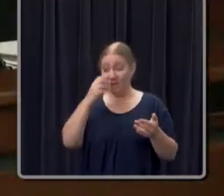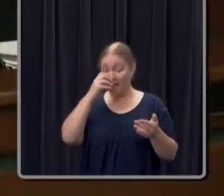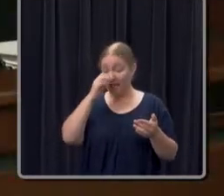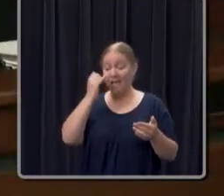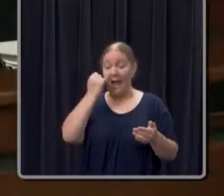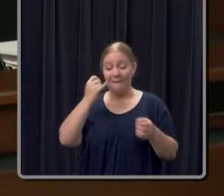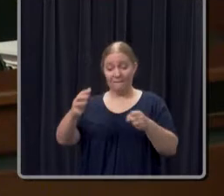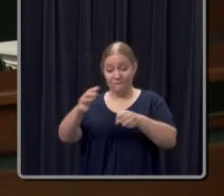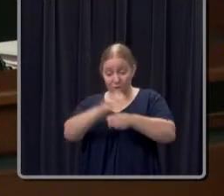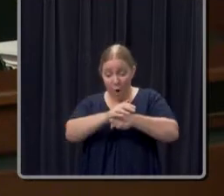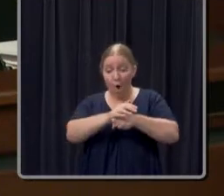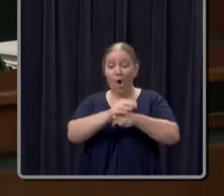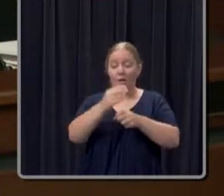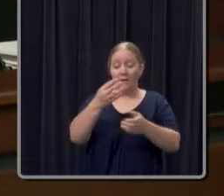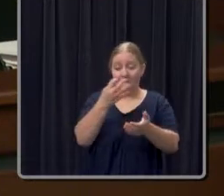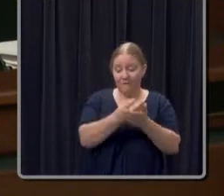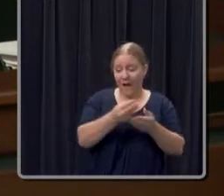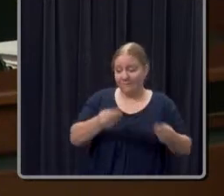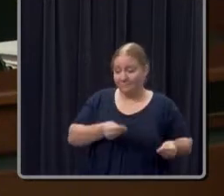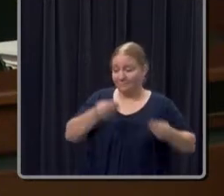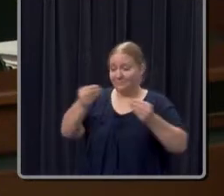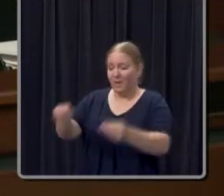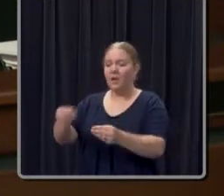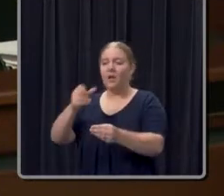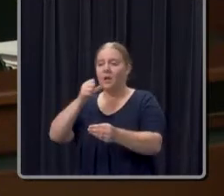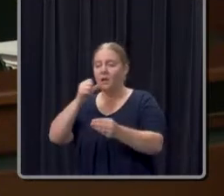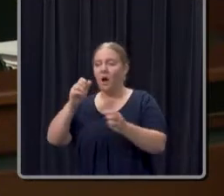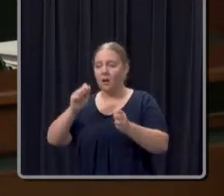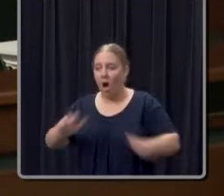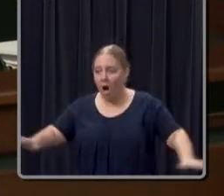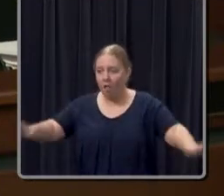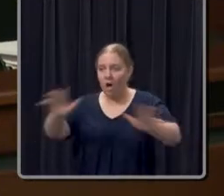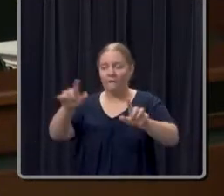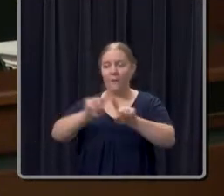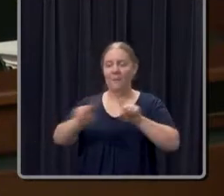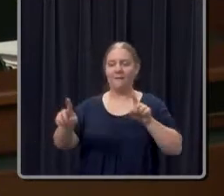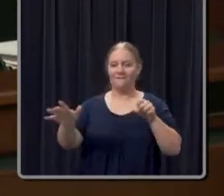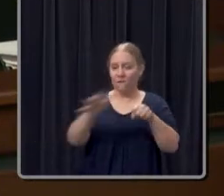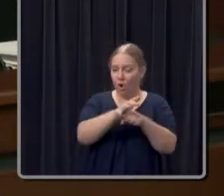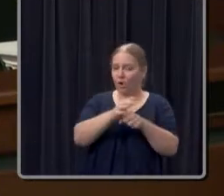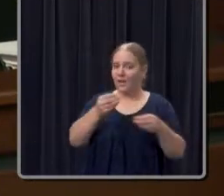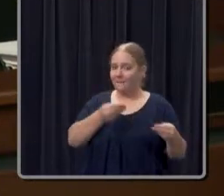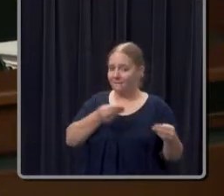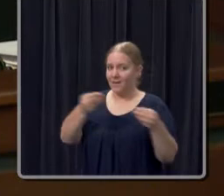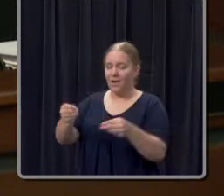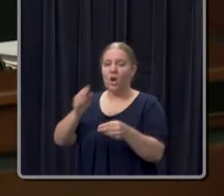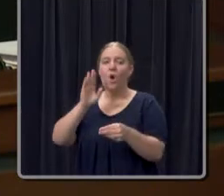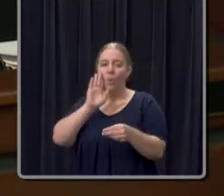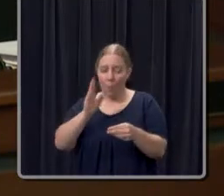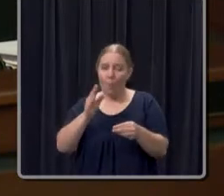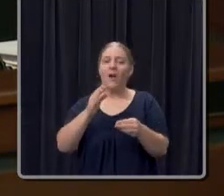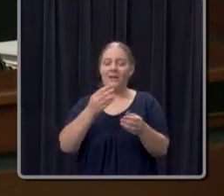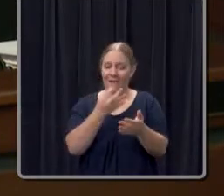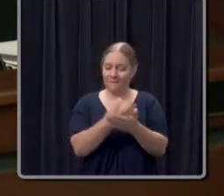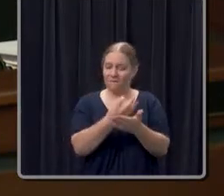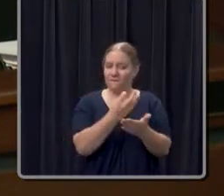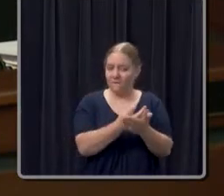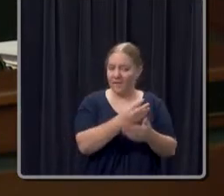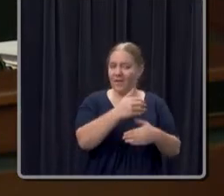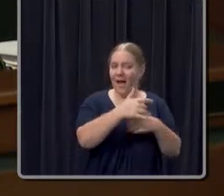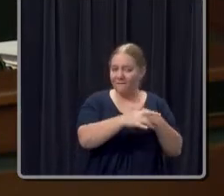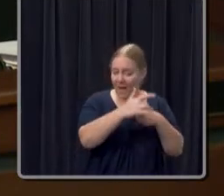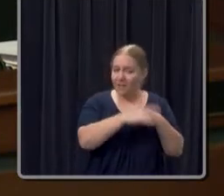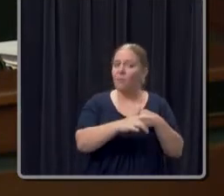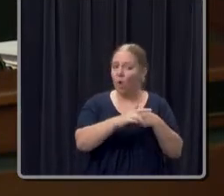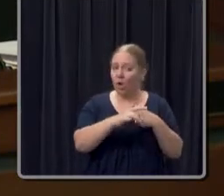if fully funded, not just funded everywhere, but fully funded, there would be the funds in a